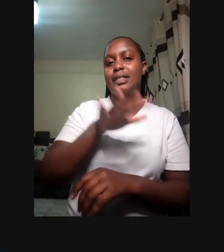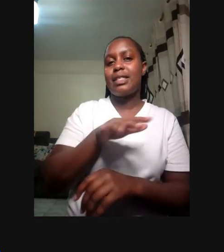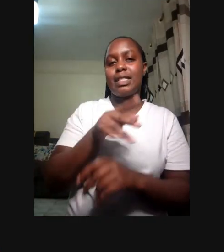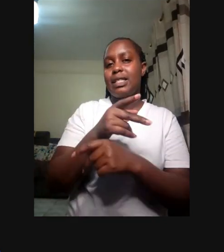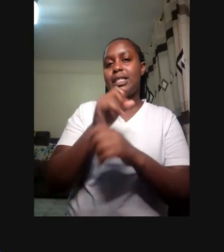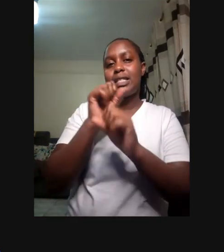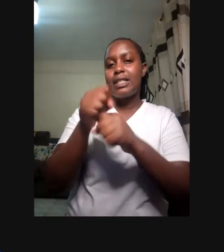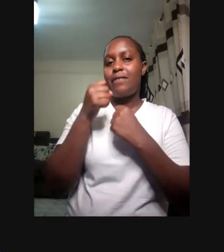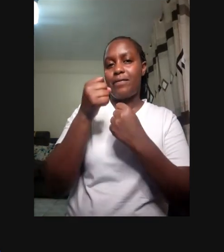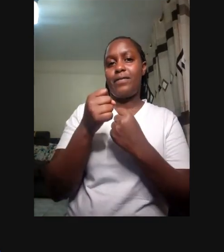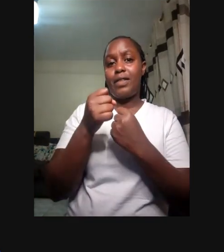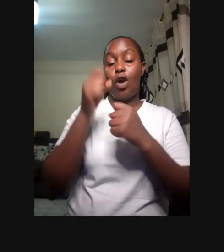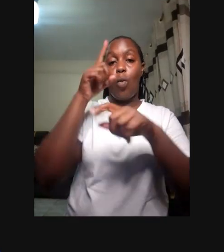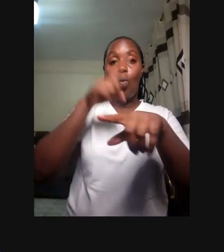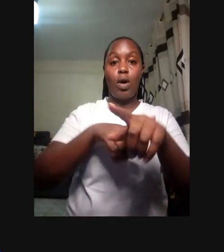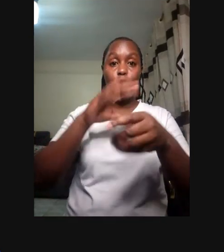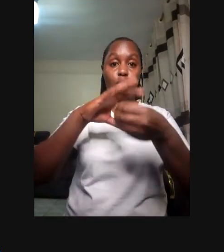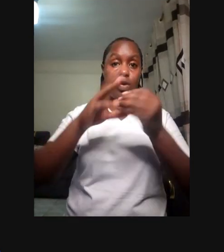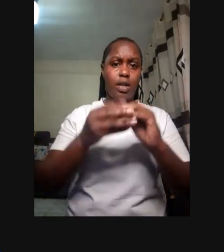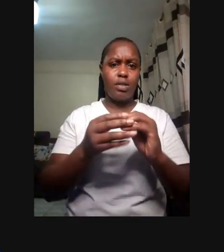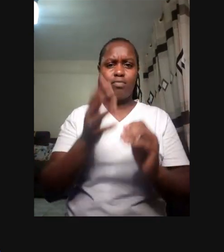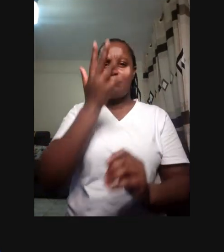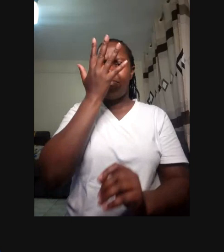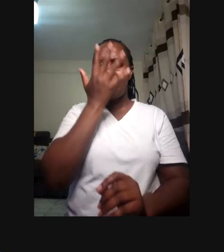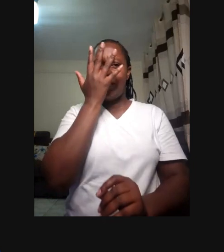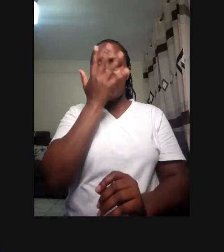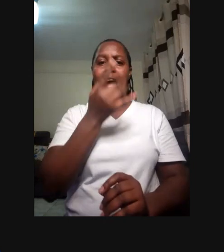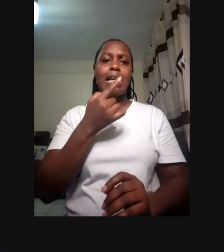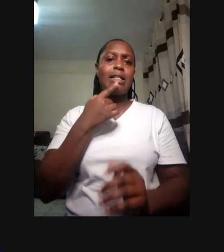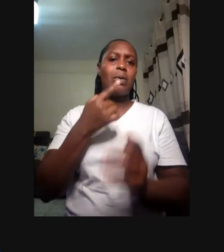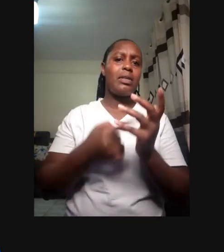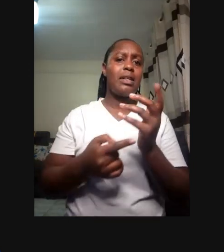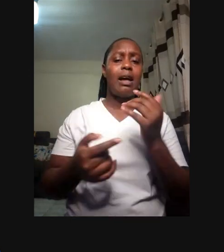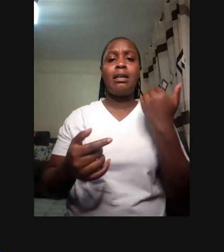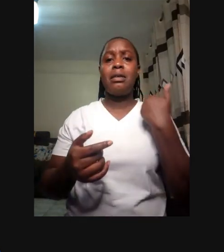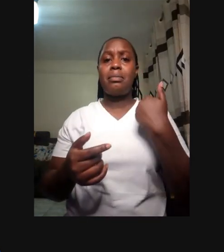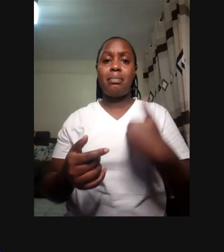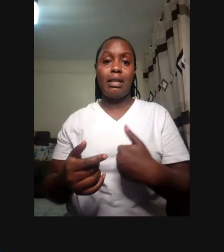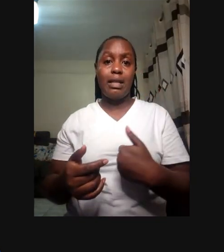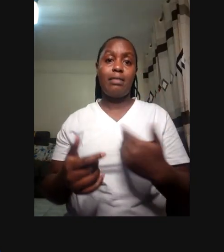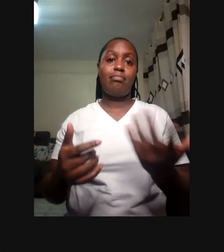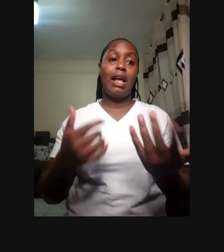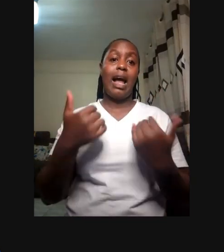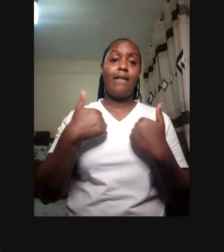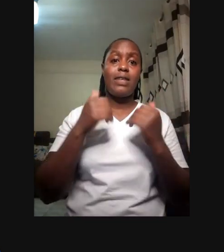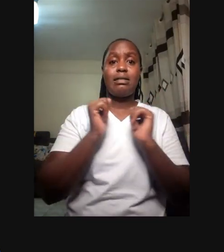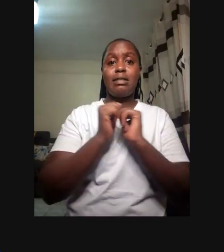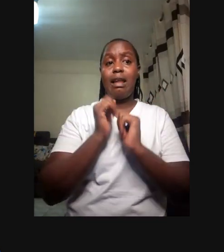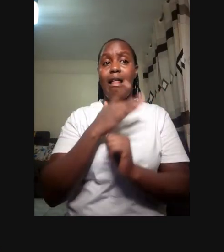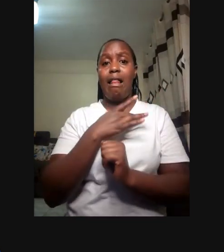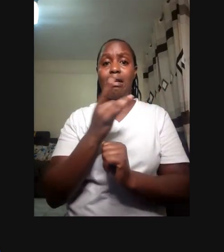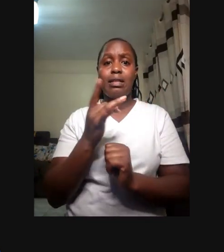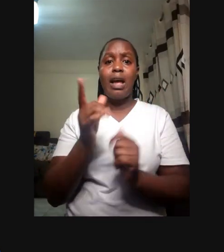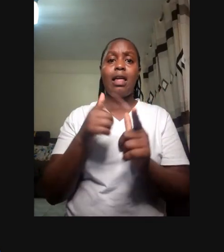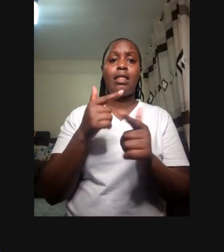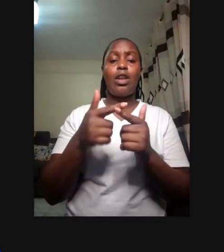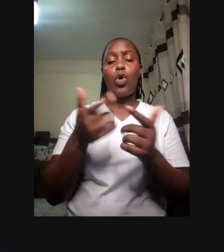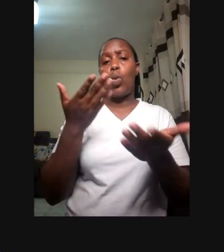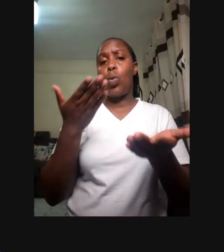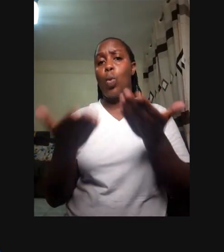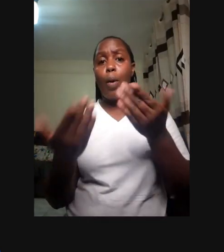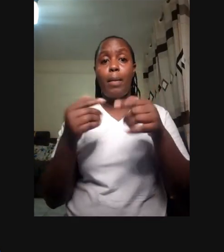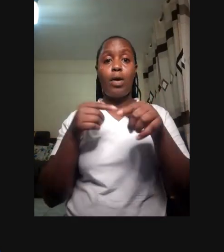content, Ivy, don't shy away and be like, oh, I'm getting 10 likes, and then you're comparing yourself to someone